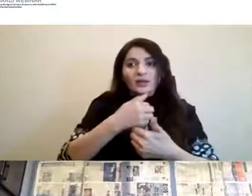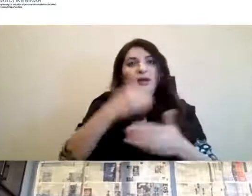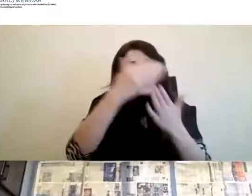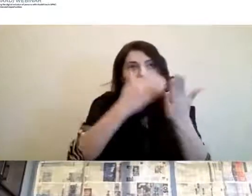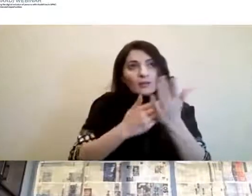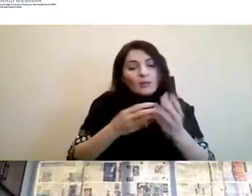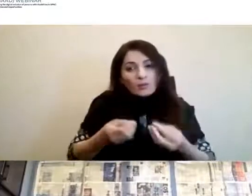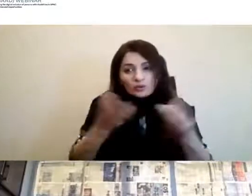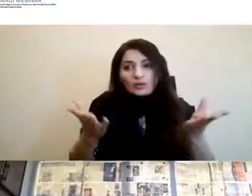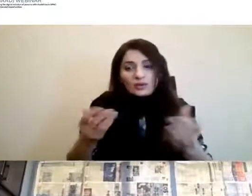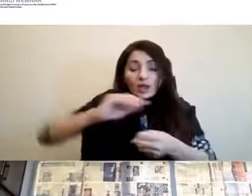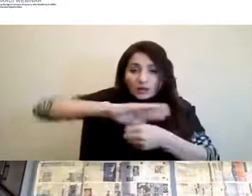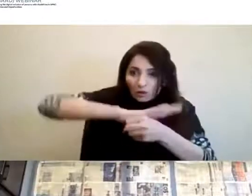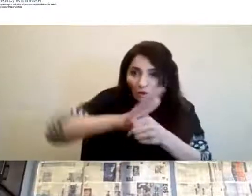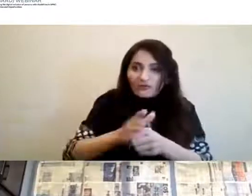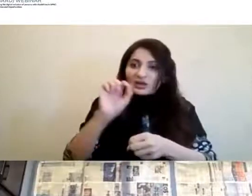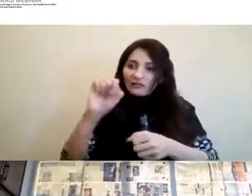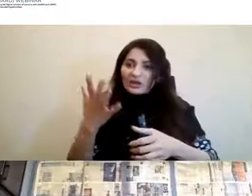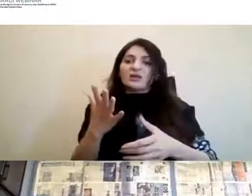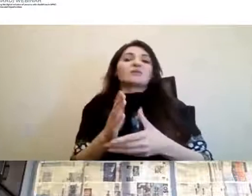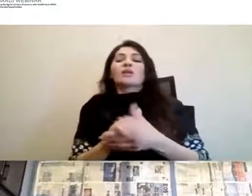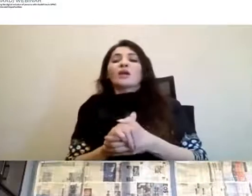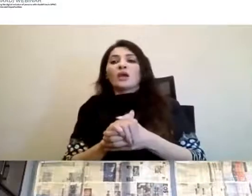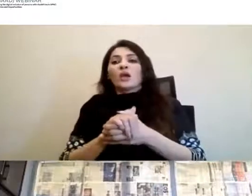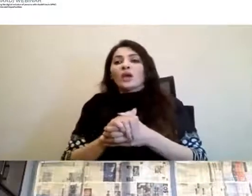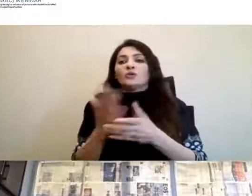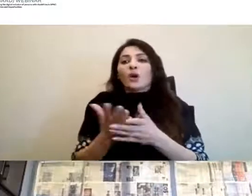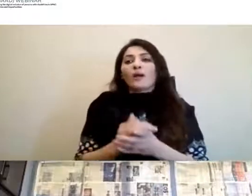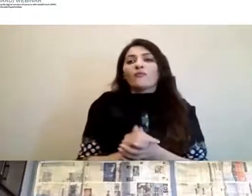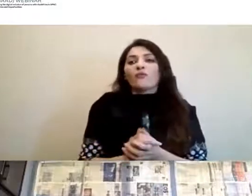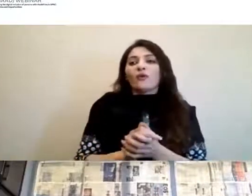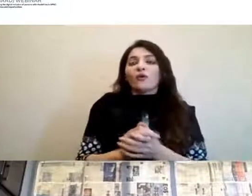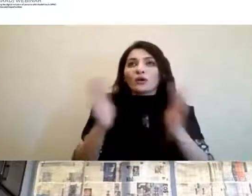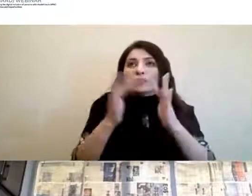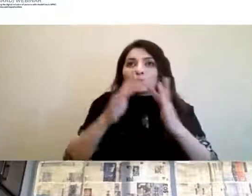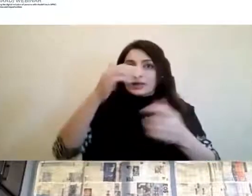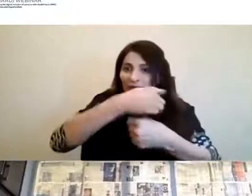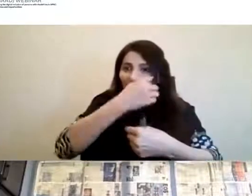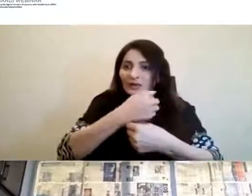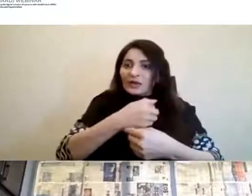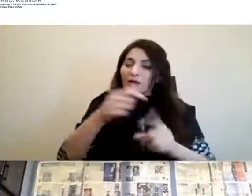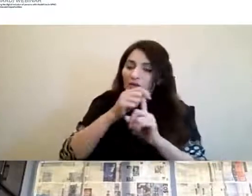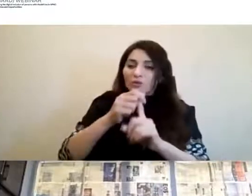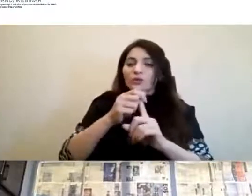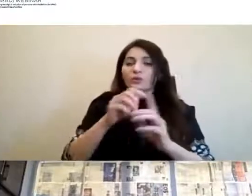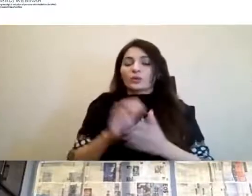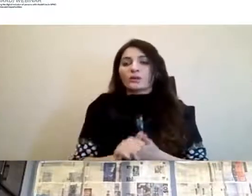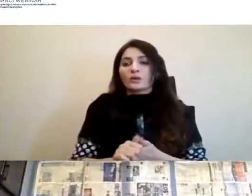in home. So there is no alternative of e-learning. So government have developed a platform. It's called